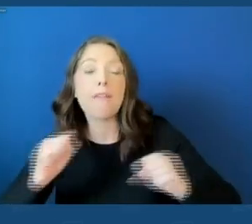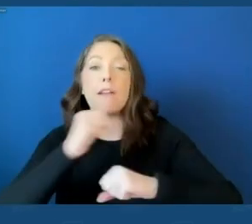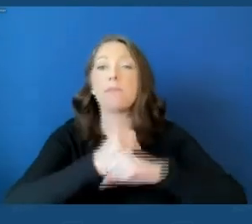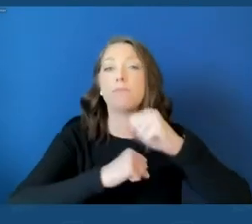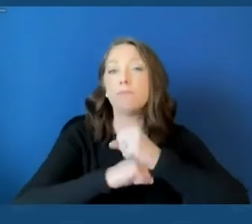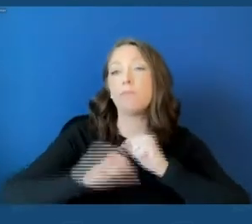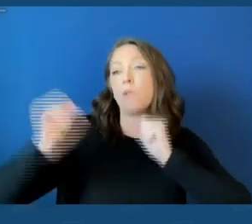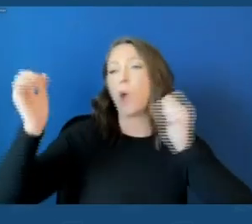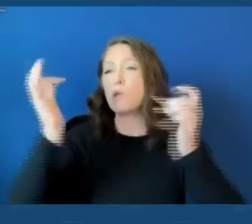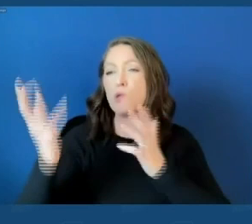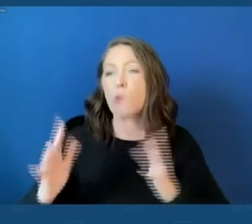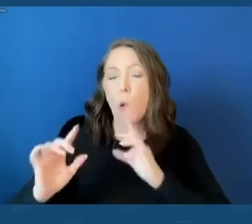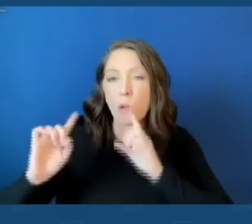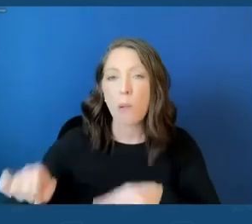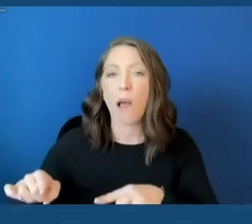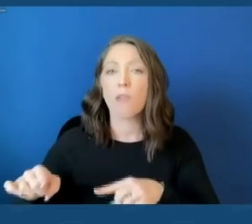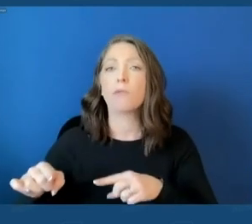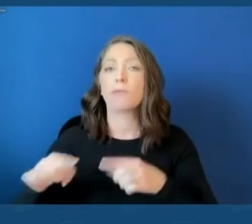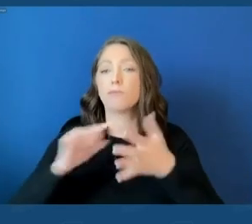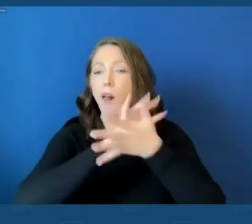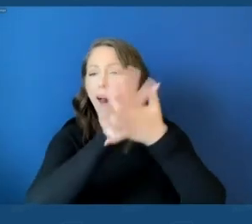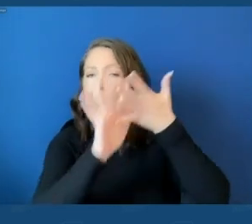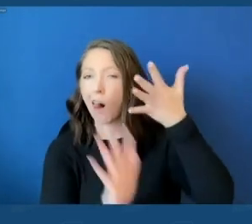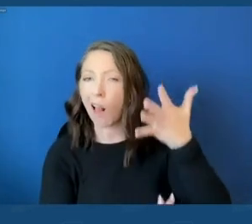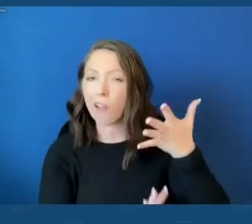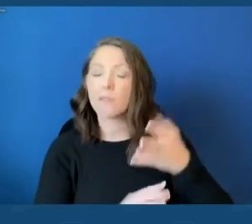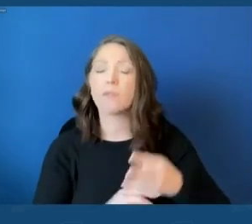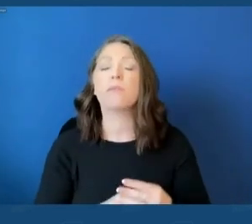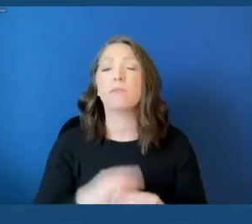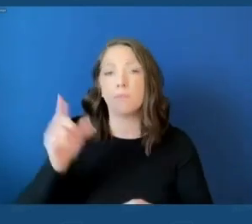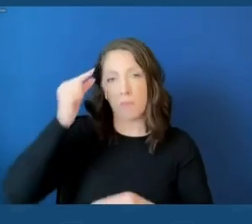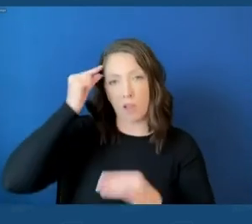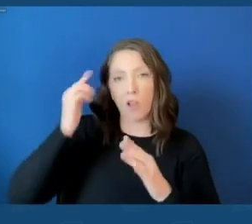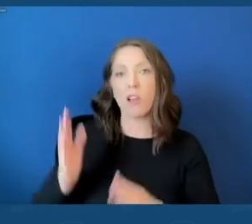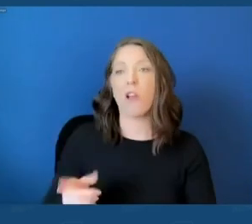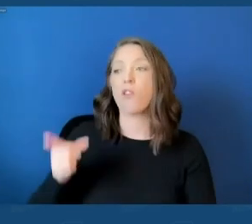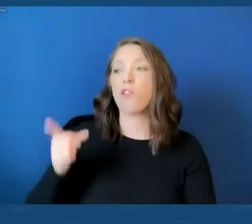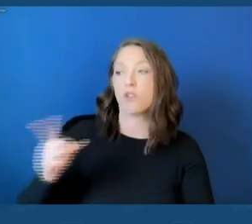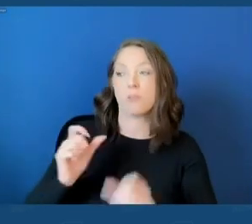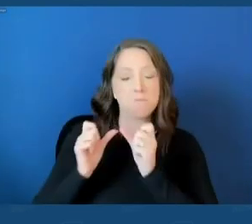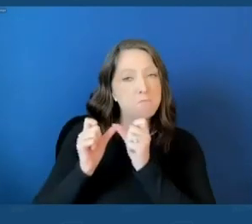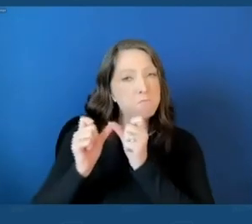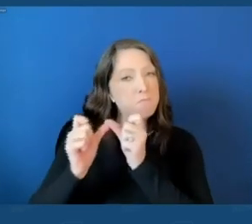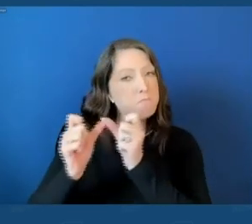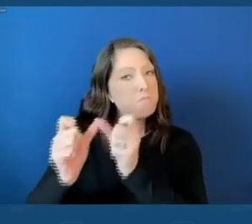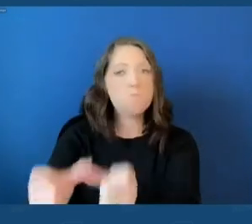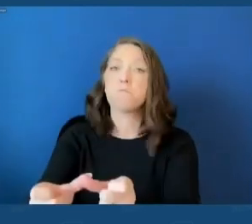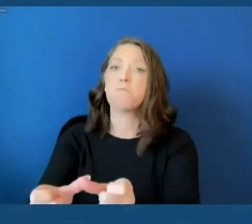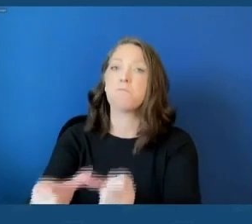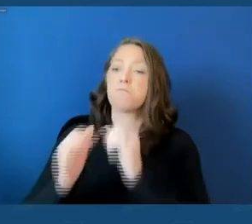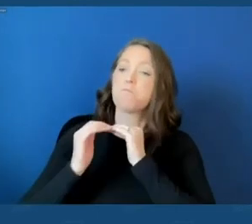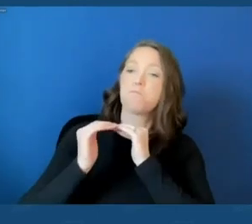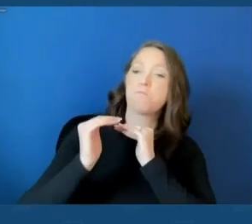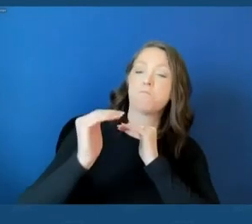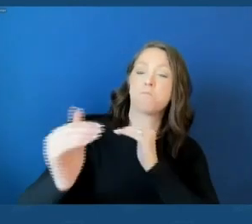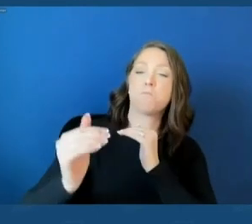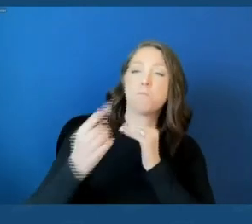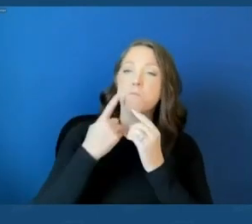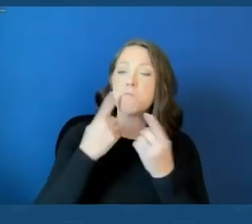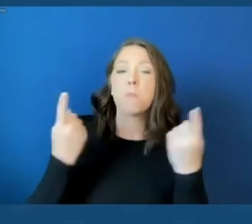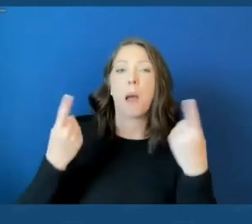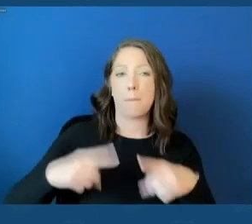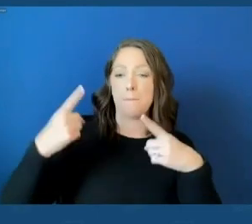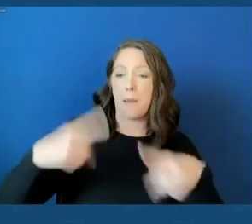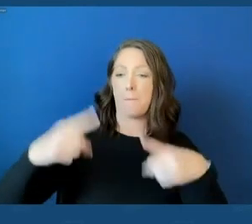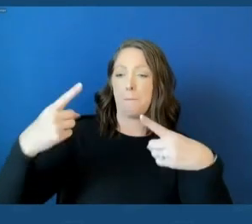all of these things and more. Governor Hochul has consistently been delivering on the things that matter most